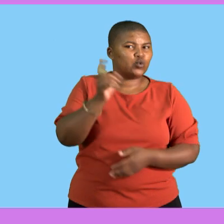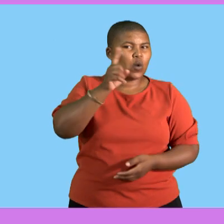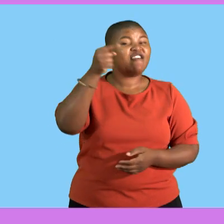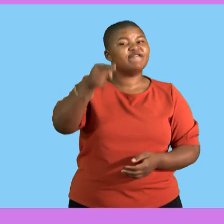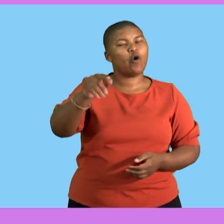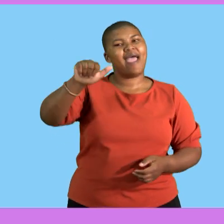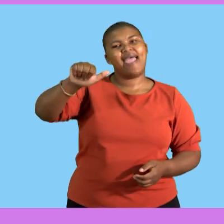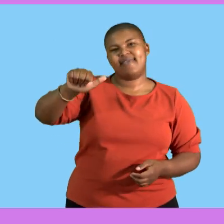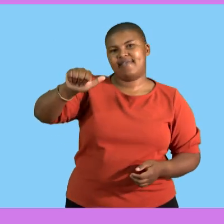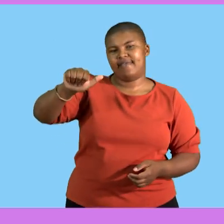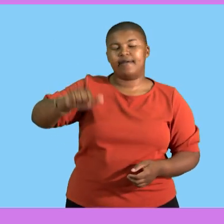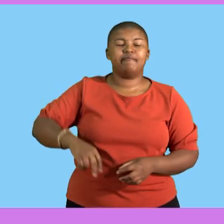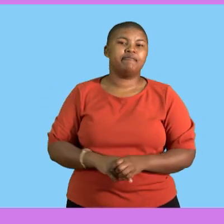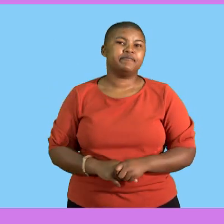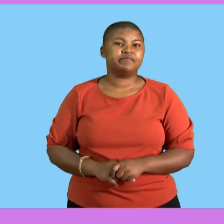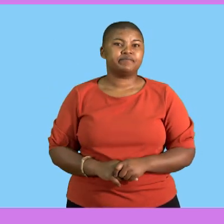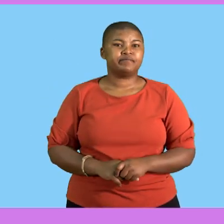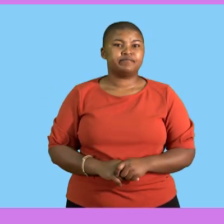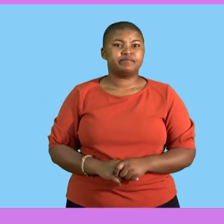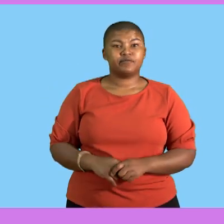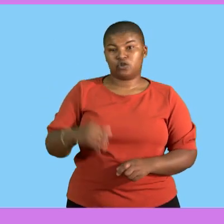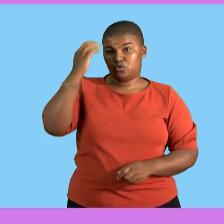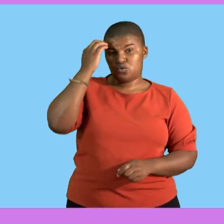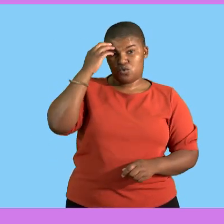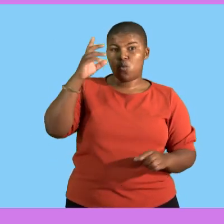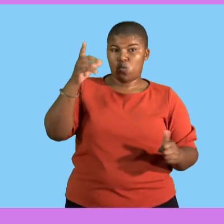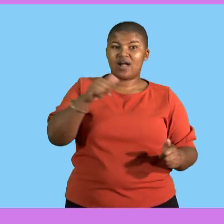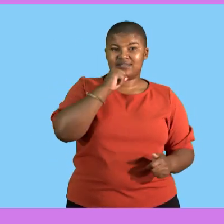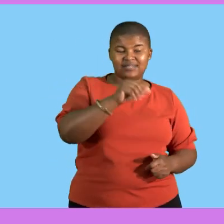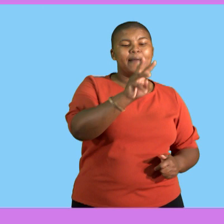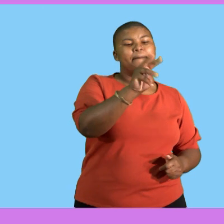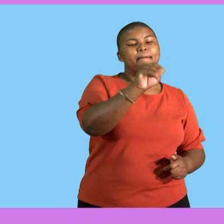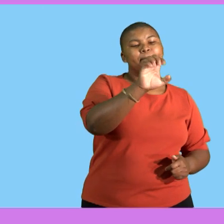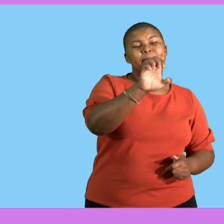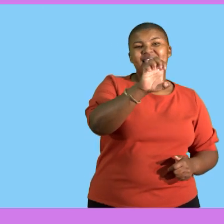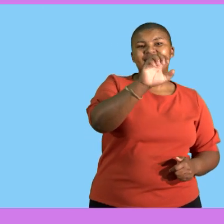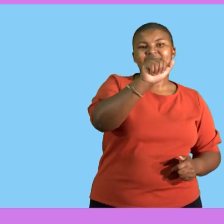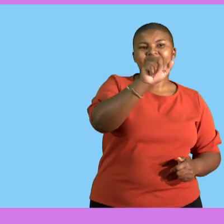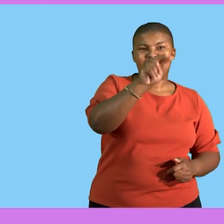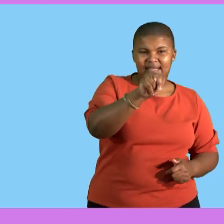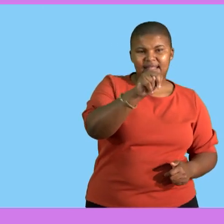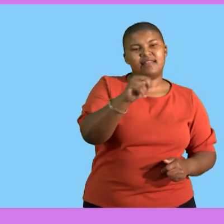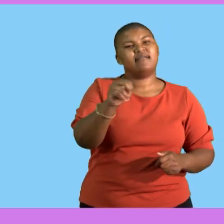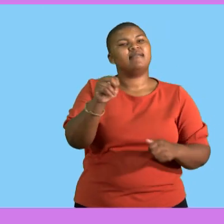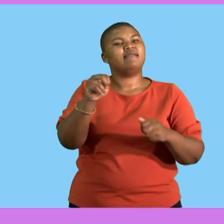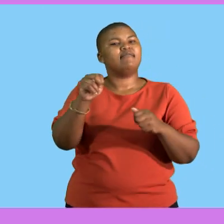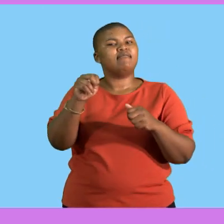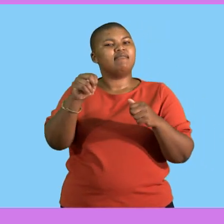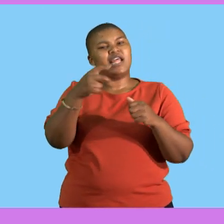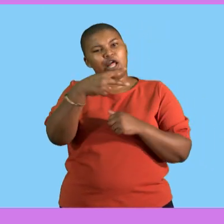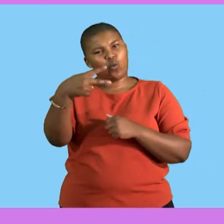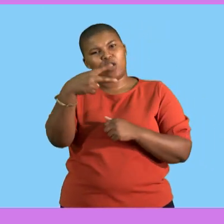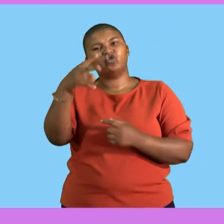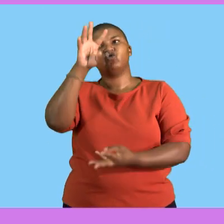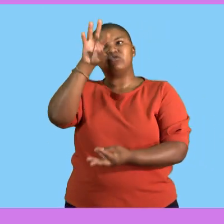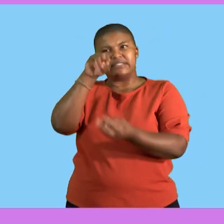A. Now, we know the formula. It says mean is equal to the sum of